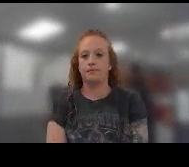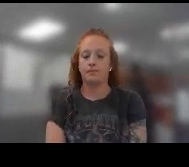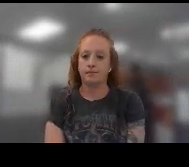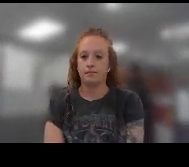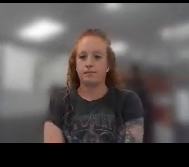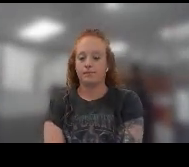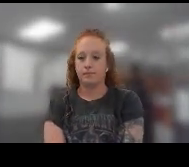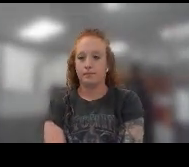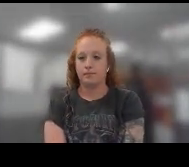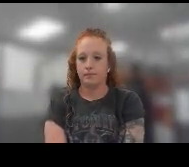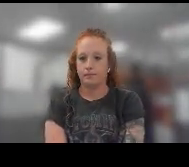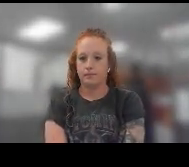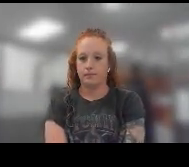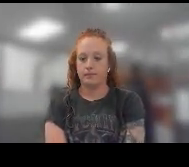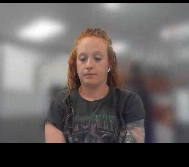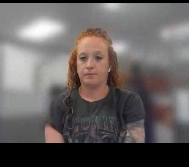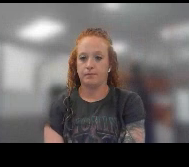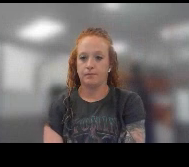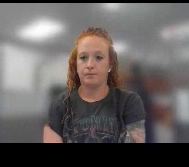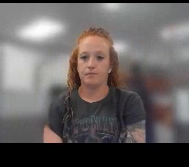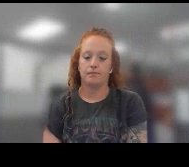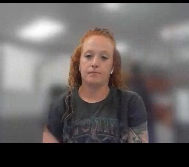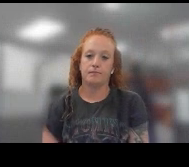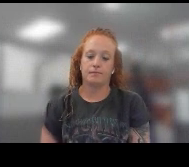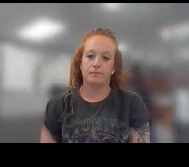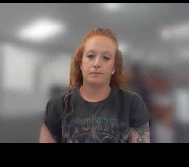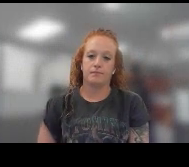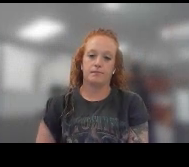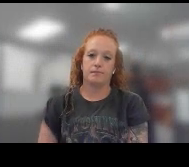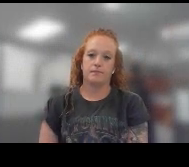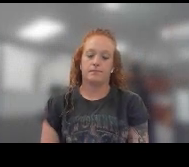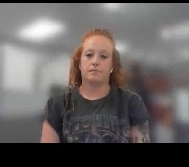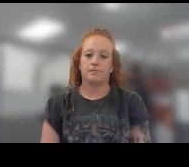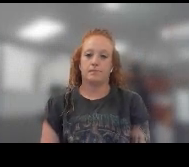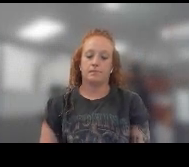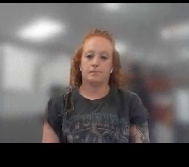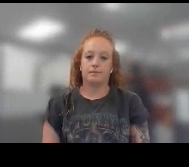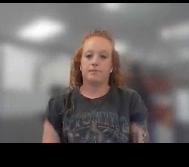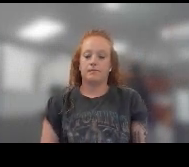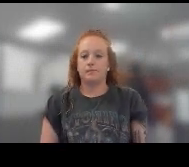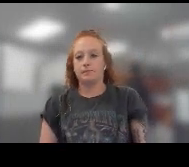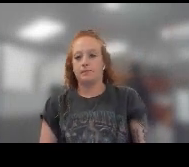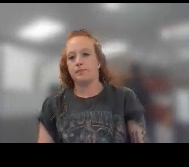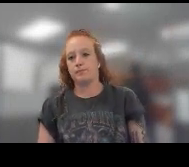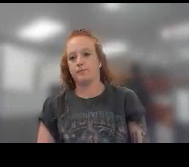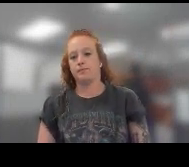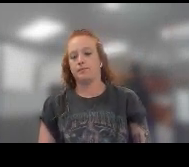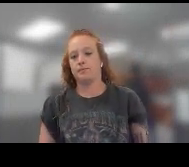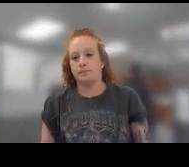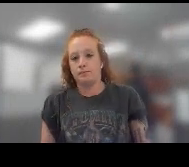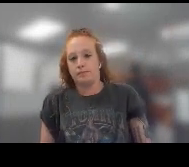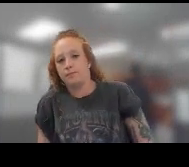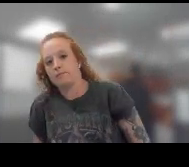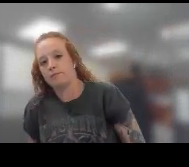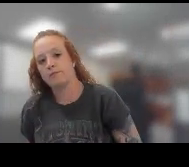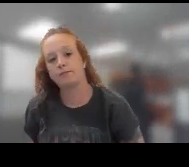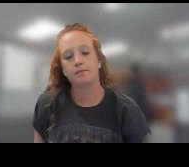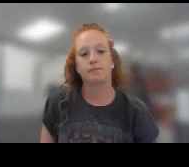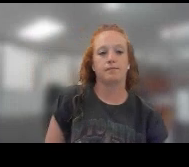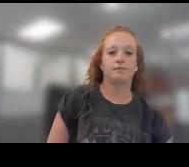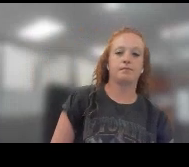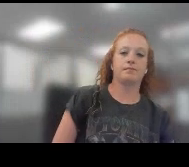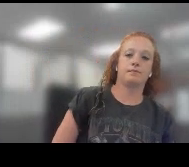private office. So that's just another barrier that we're having to deal with. And then the culture of North Dakota. We're a very